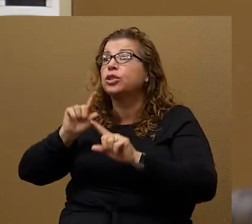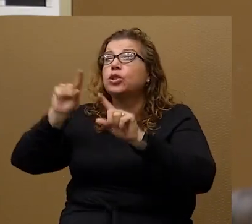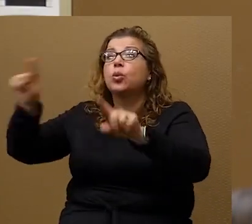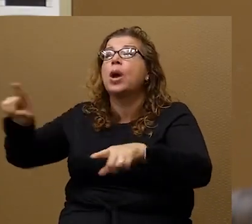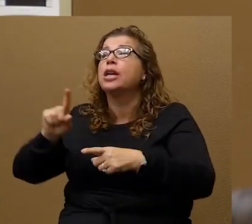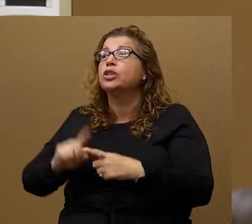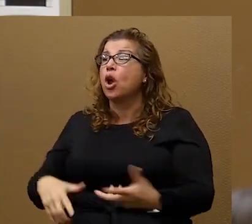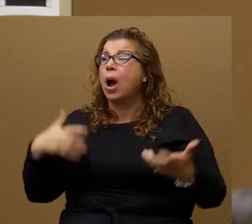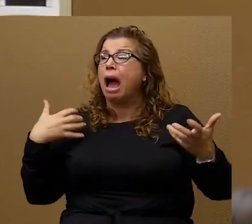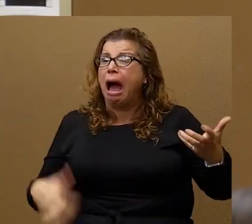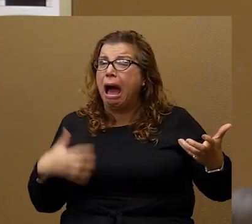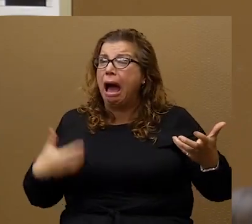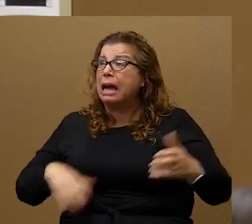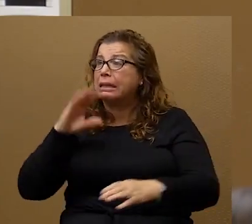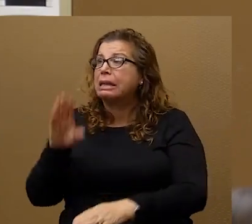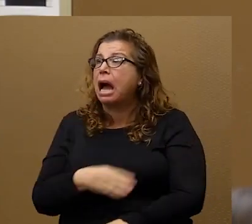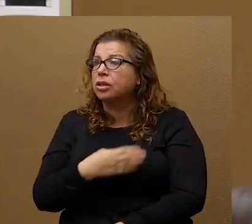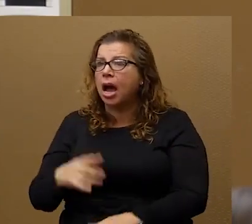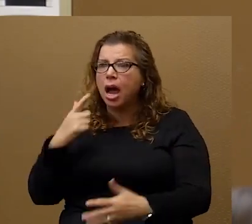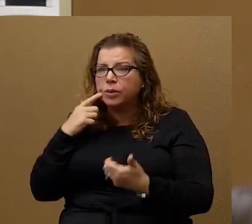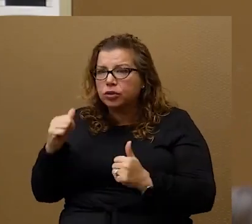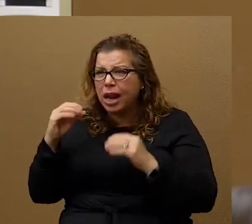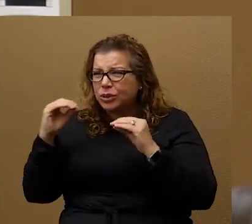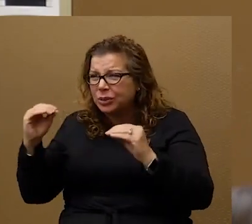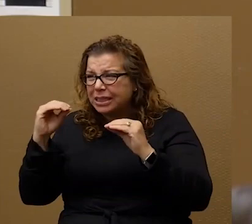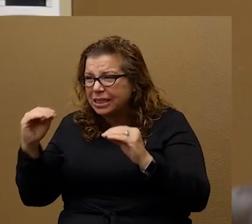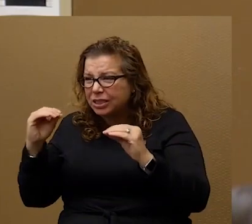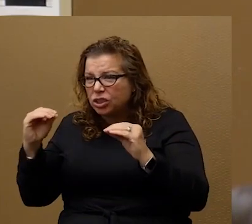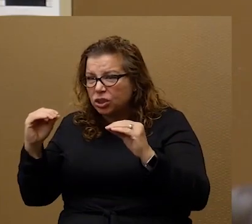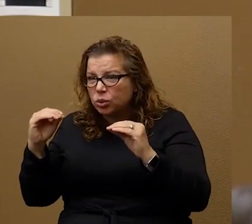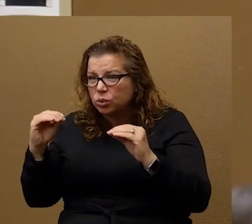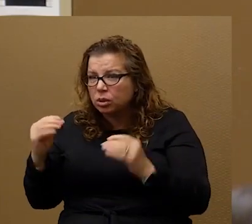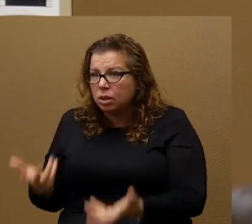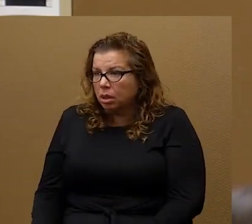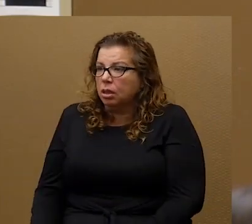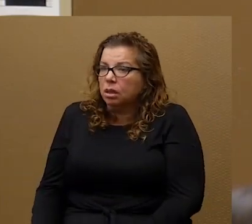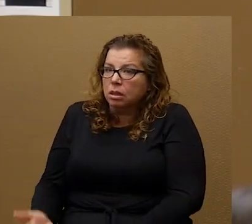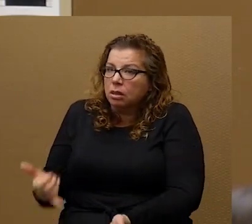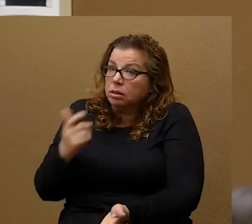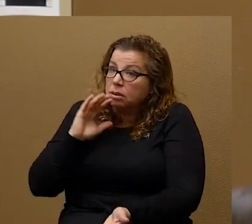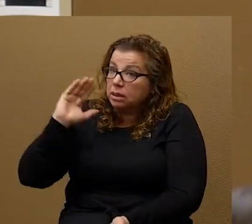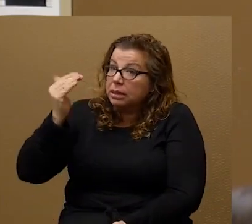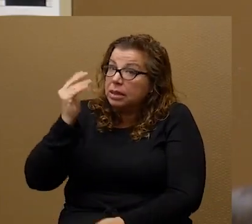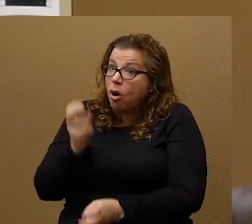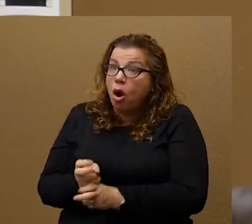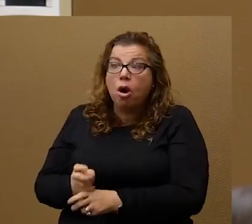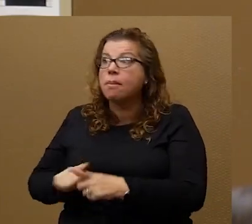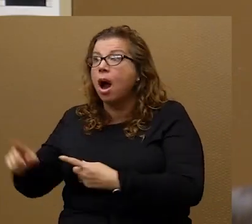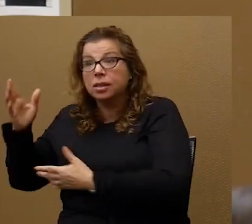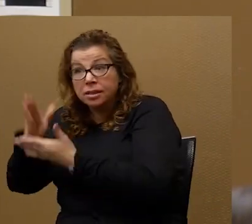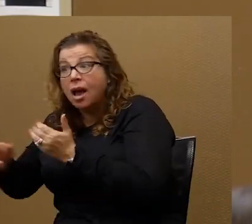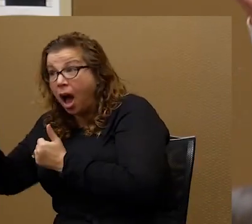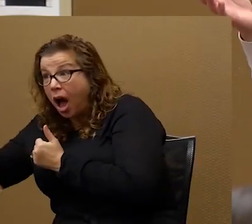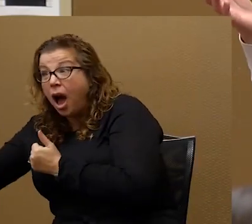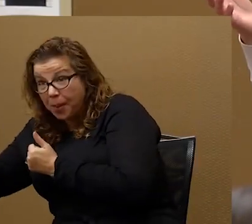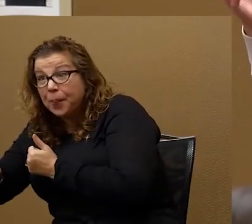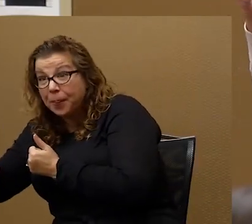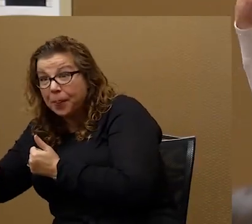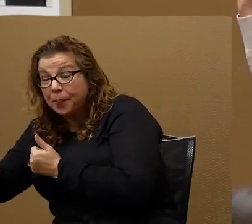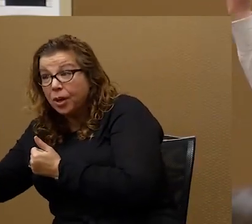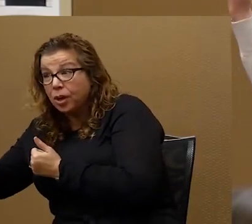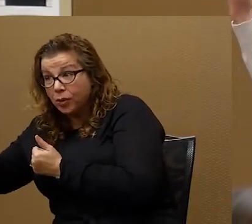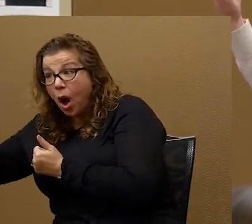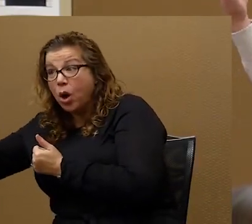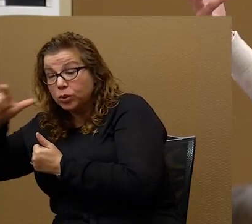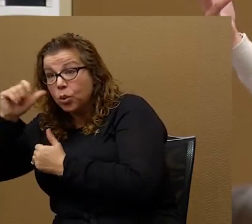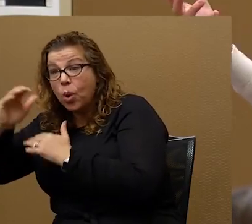was trying to teach you how to make an IKEA bed. It would be pretty difficult. Some people the